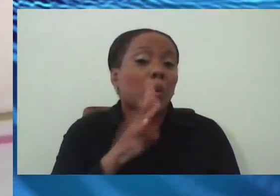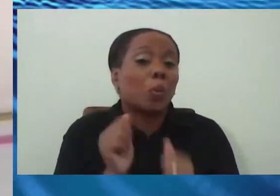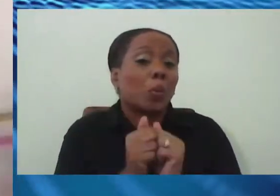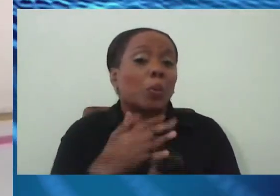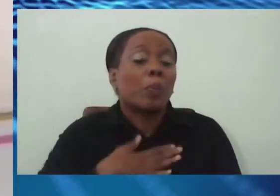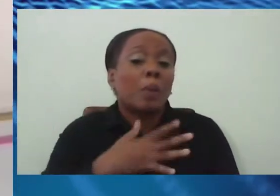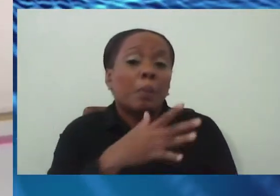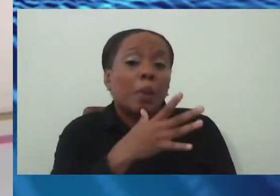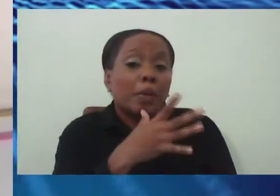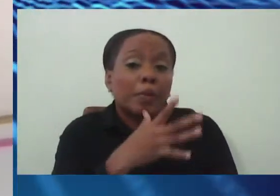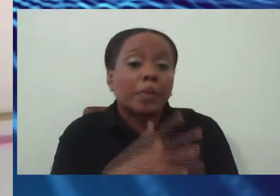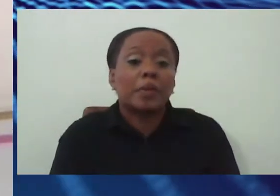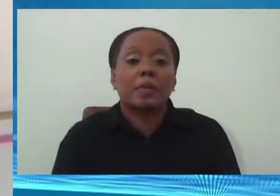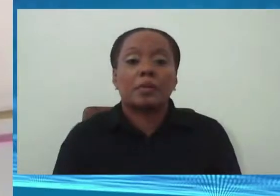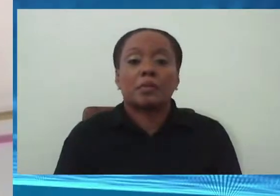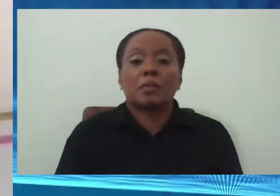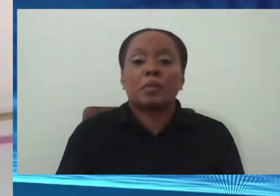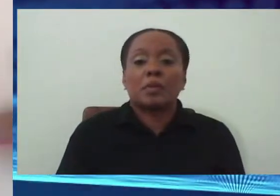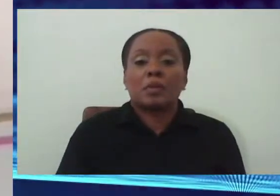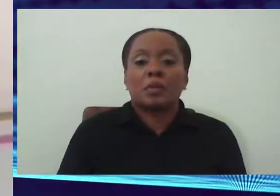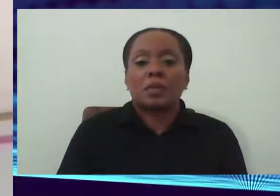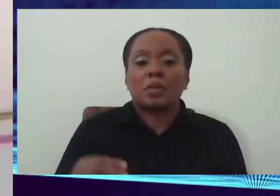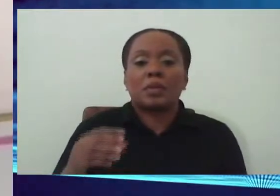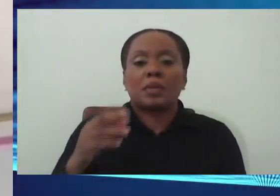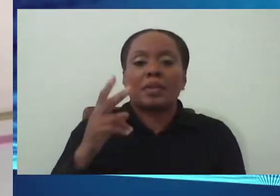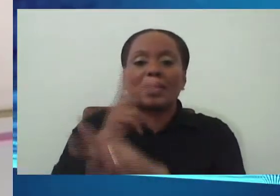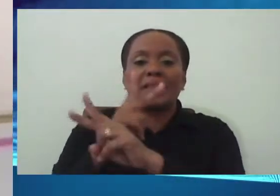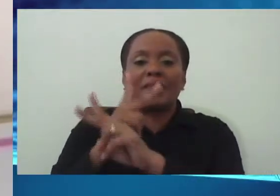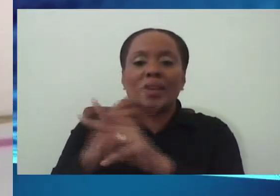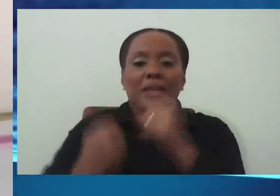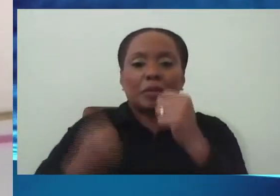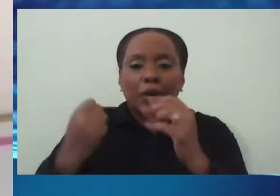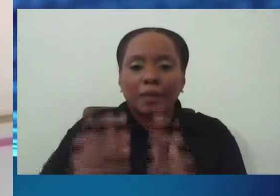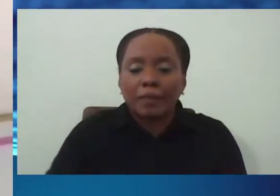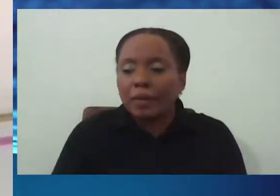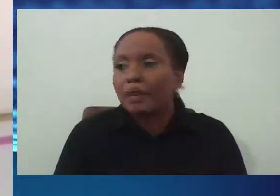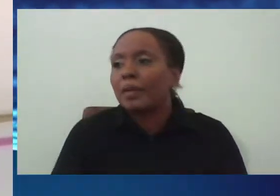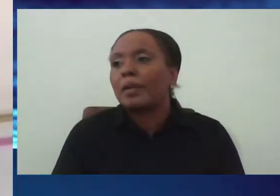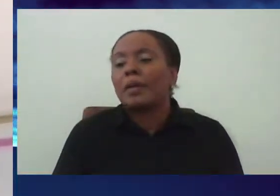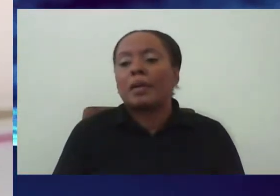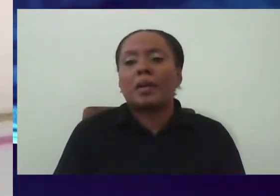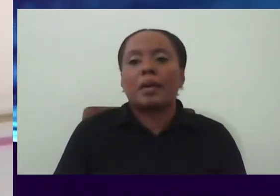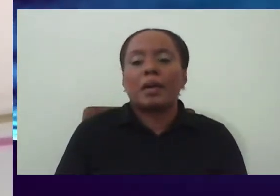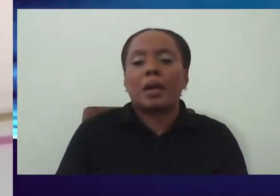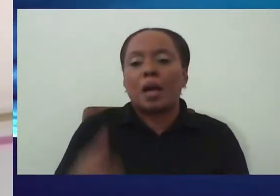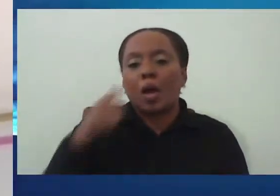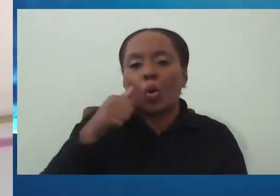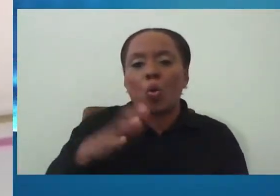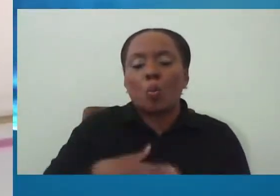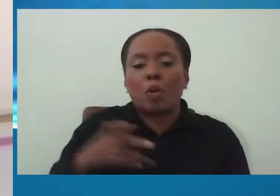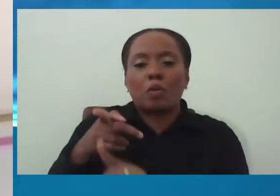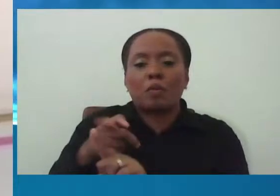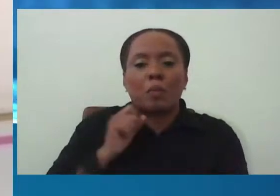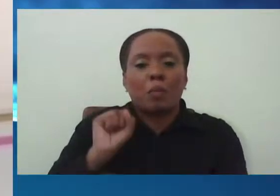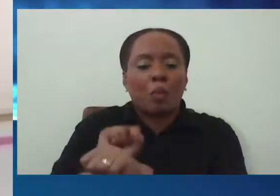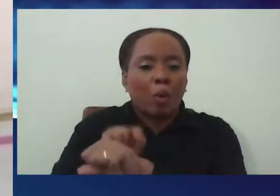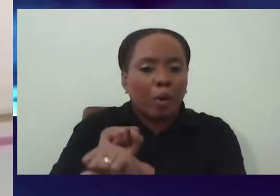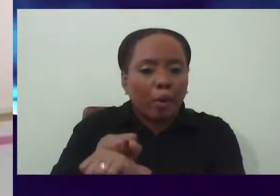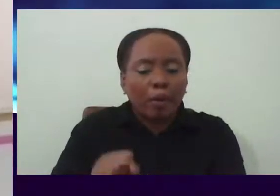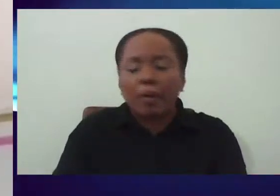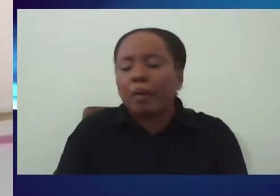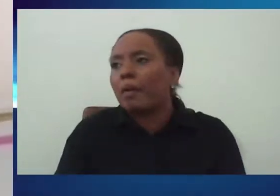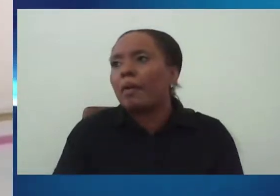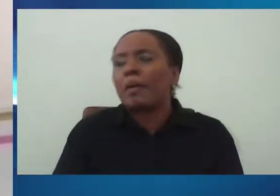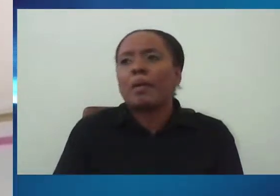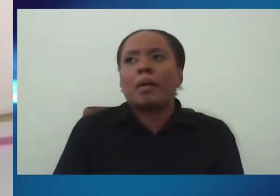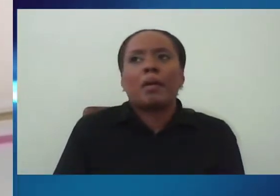spoke about her minibus driver, a friend of a friend, somebody from work. She's now retired. And so sometimes these constant